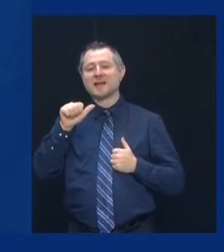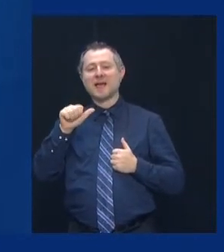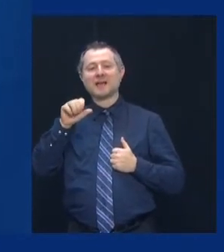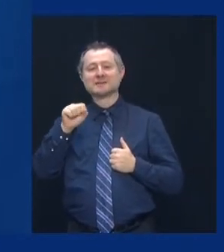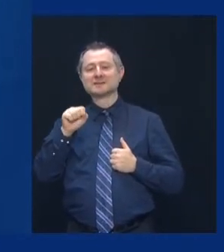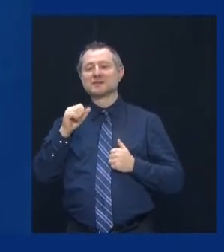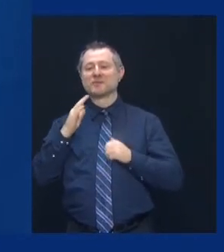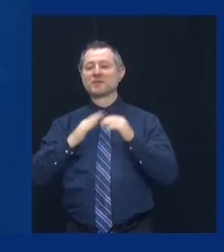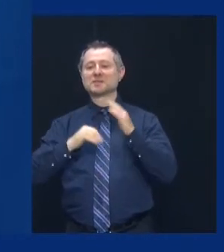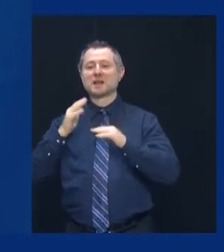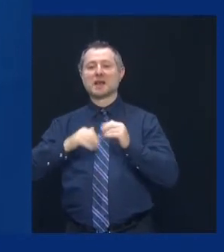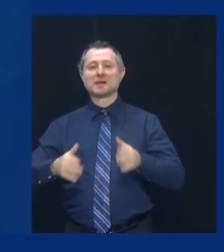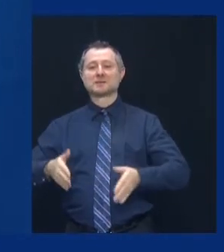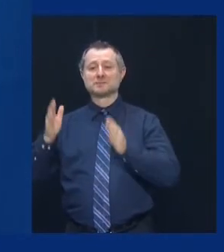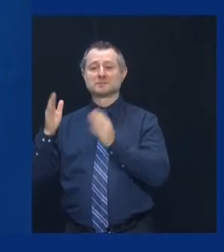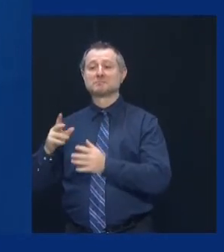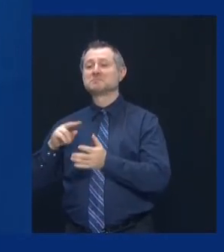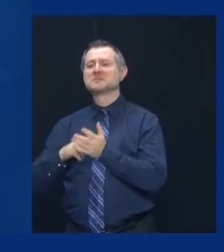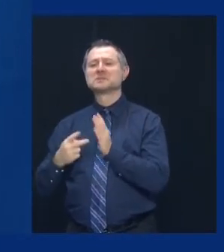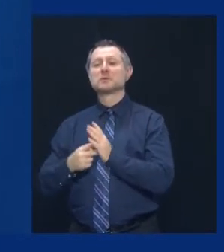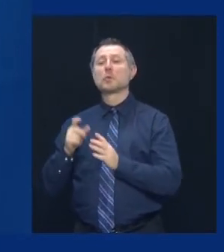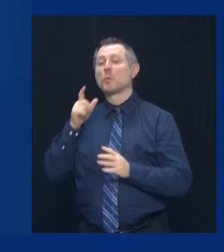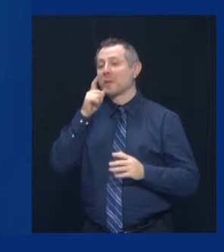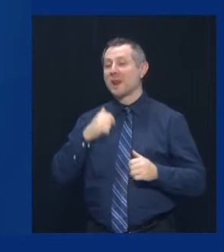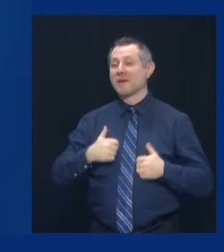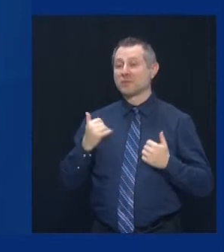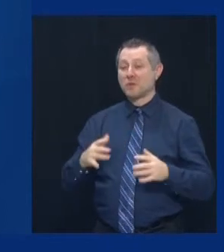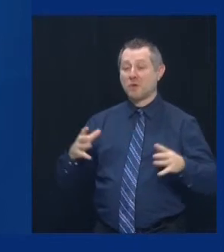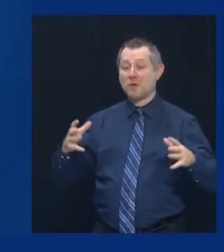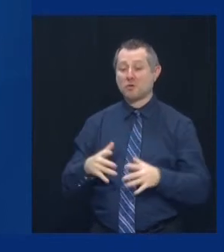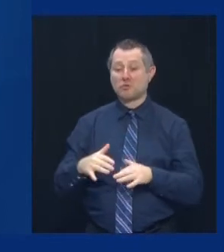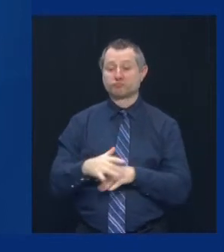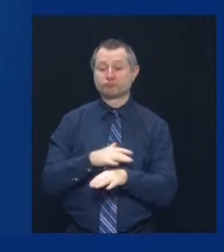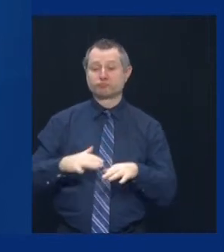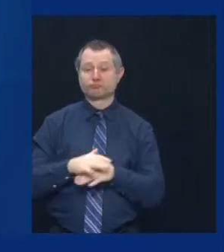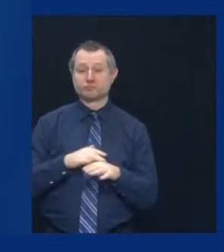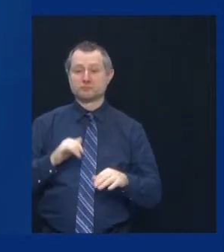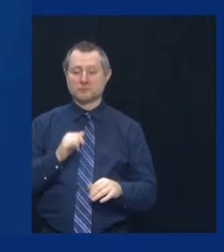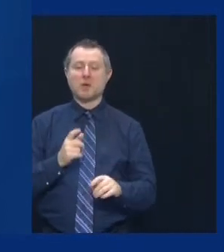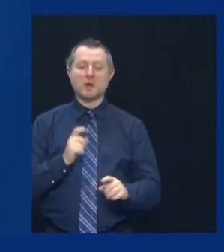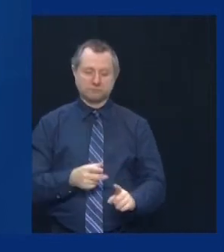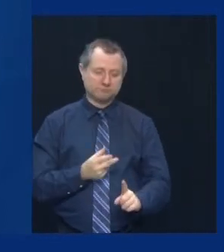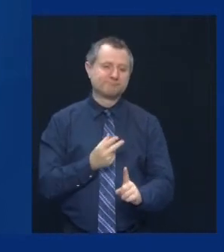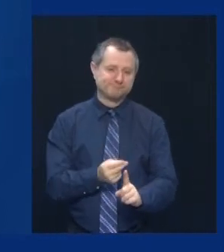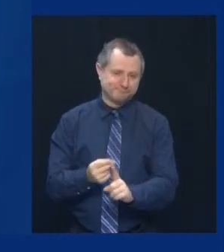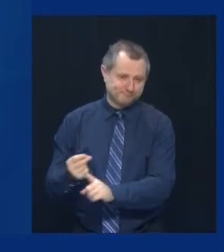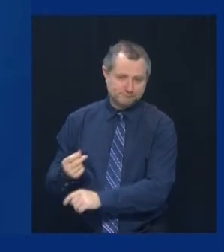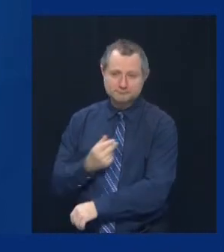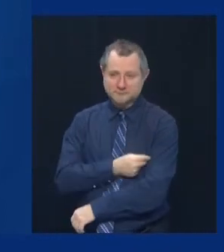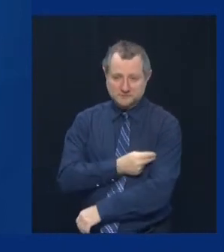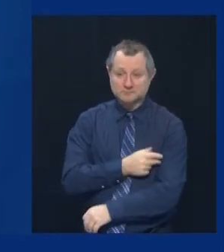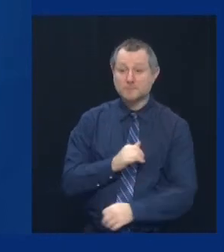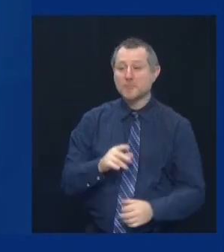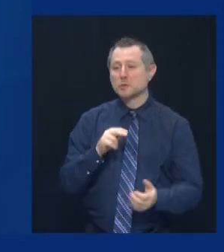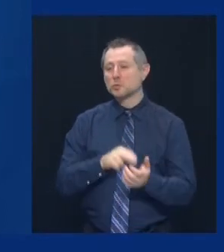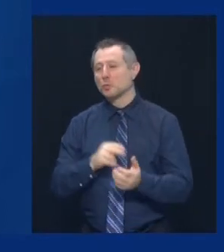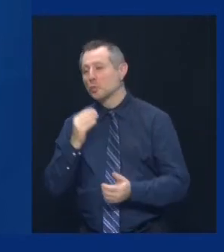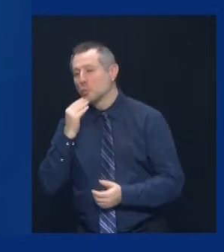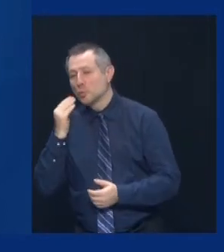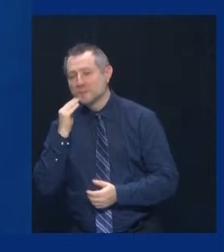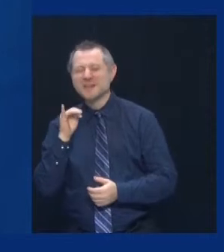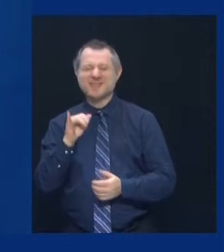Congregate facilities are problematic. It's where you have a lot of people in concentration. Nursing homes are obviously the